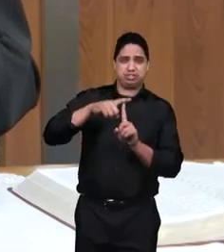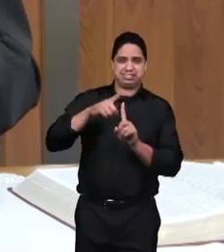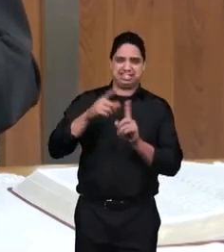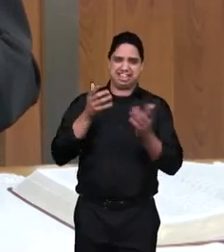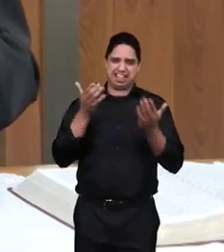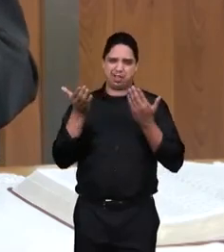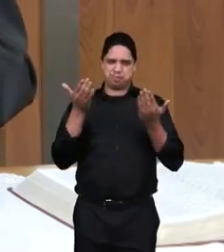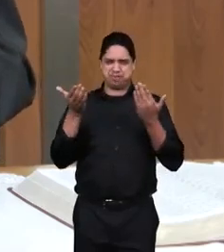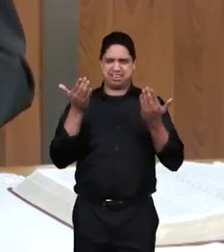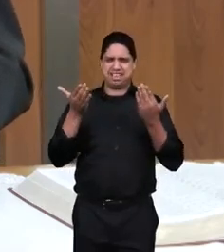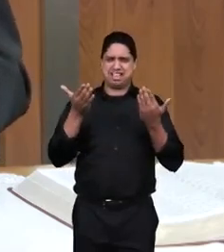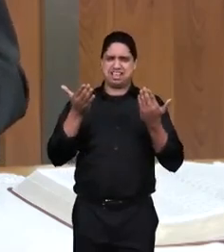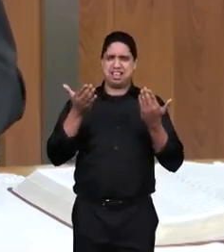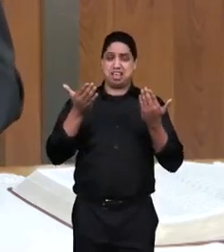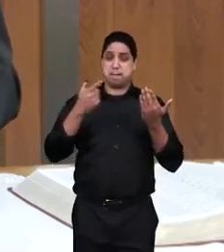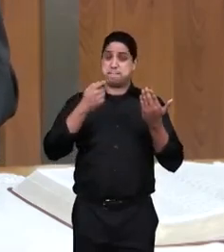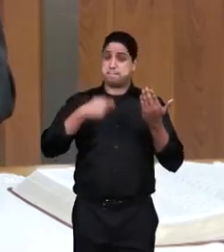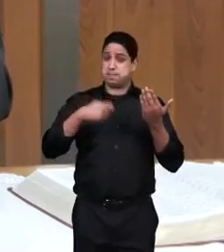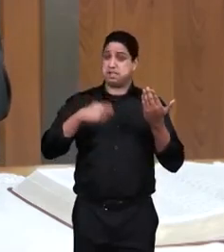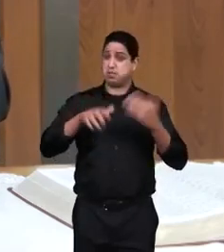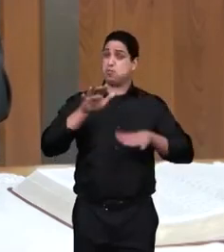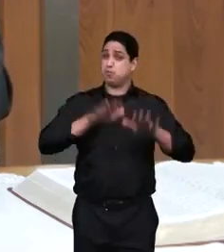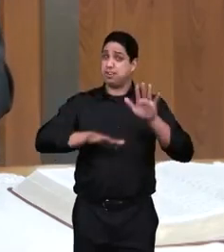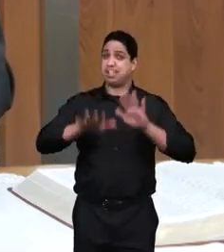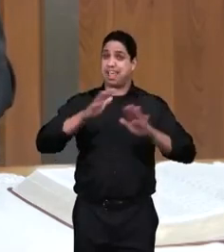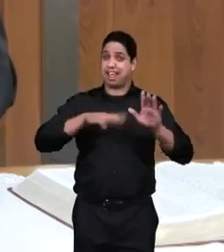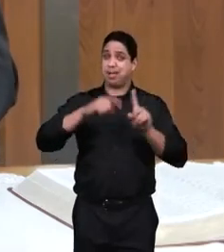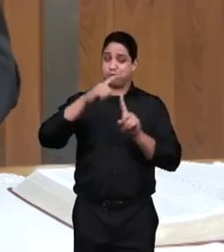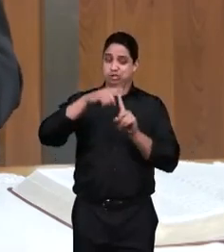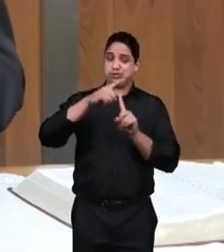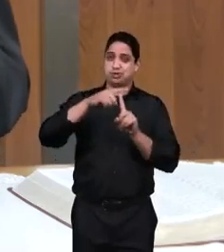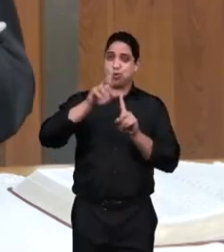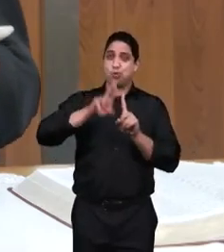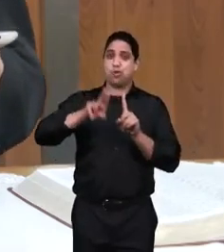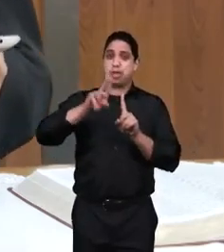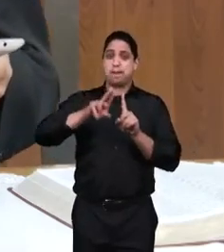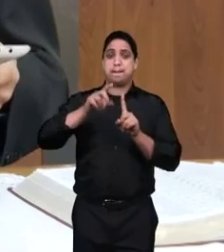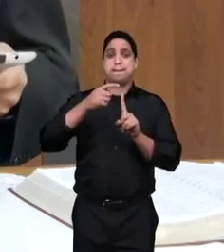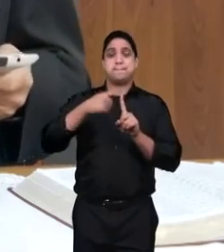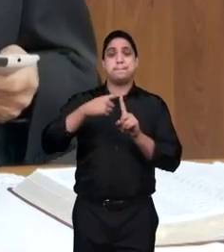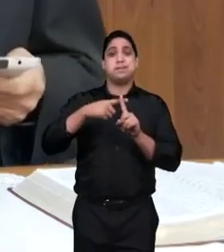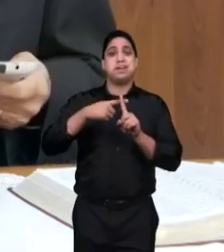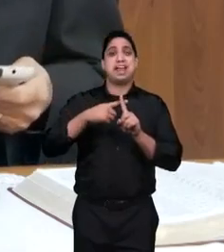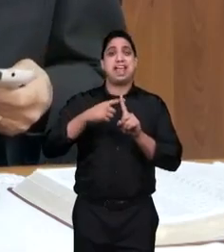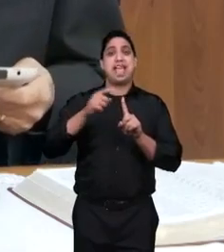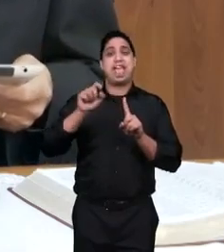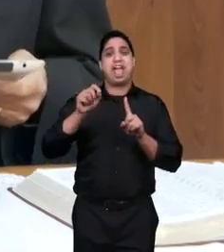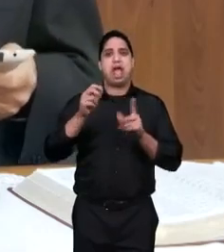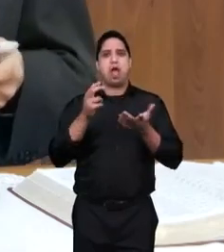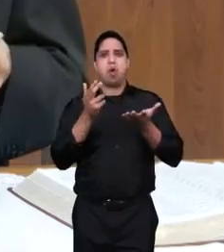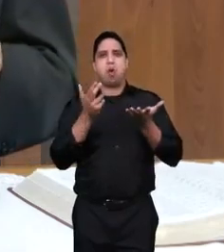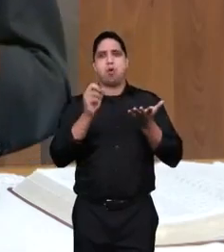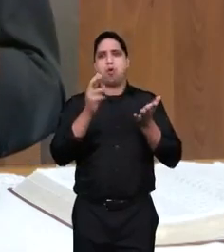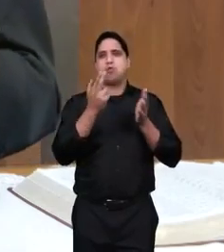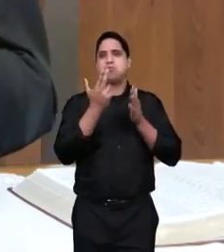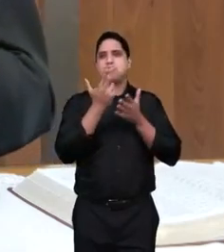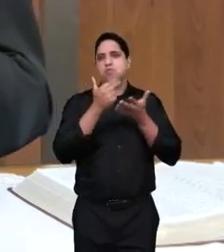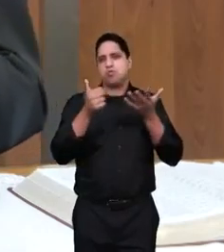types, we have to be very careful, because a figure is related